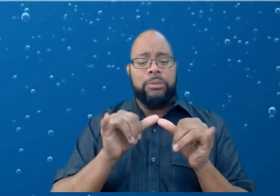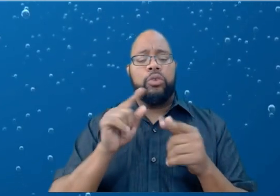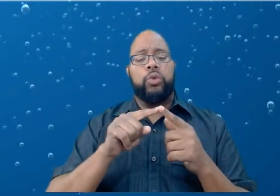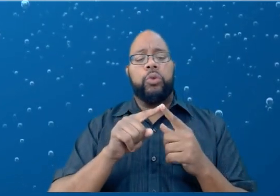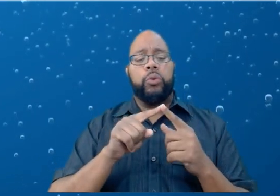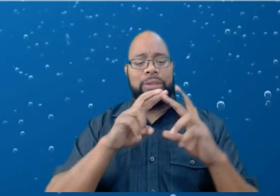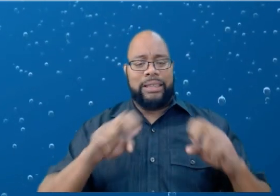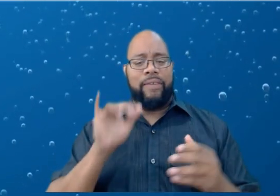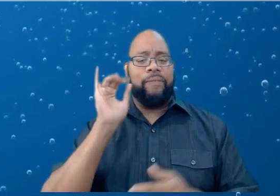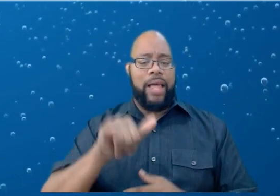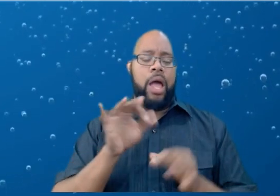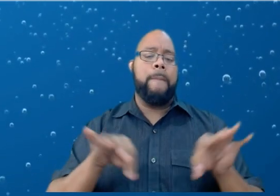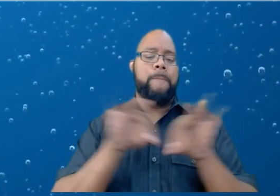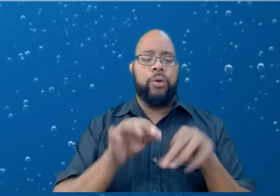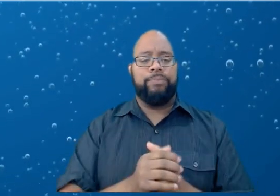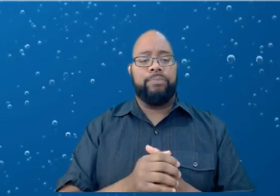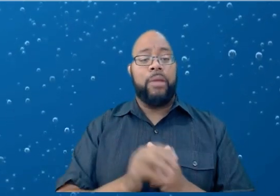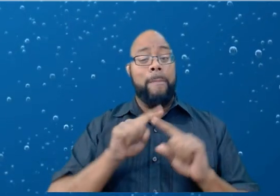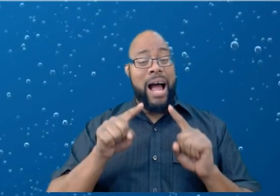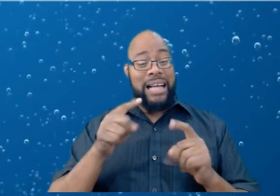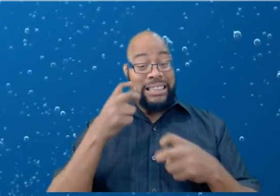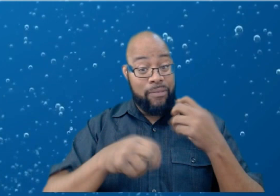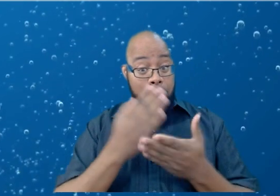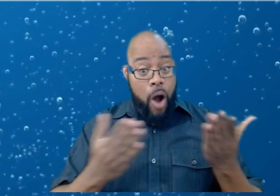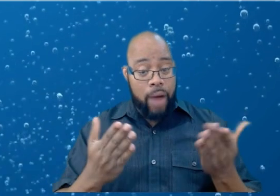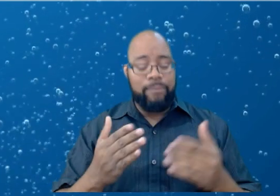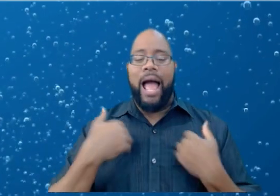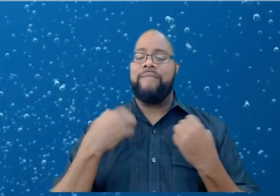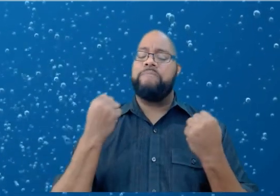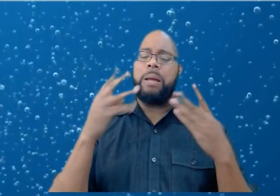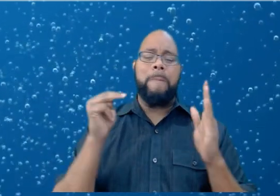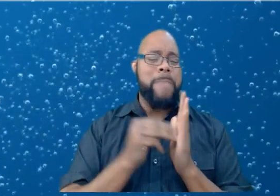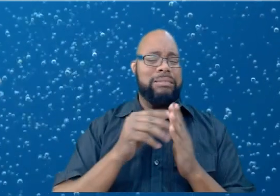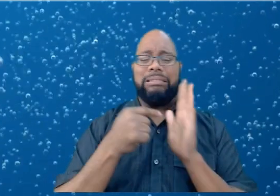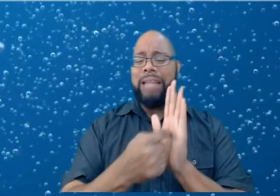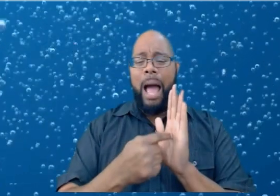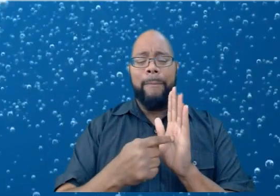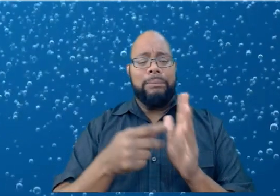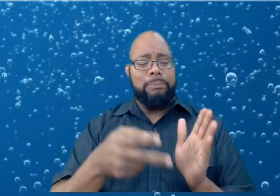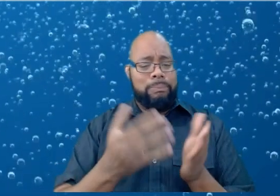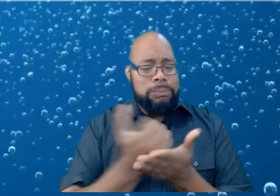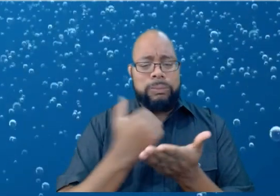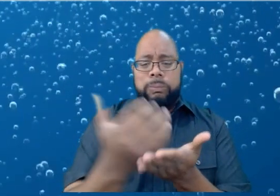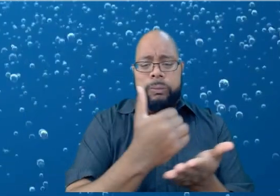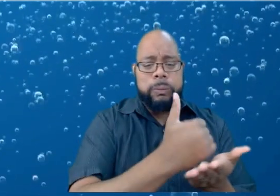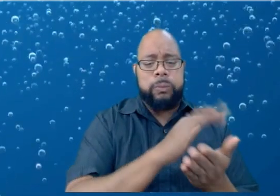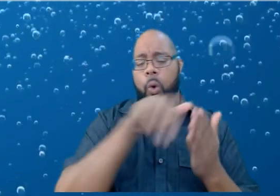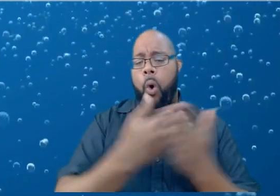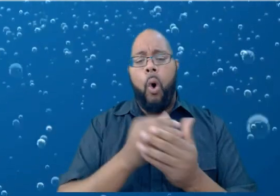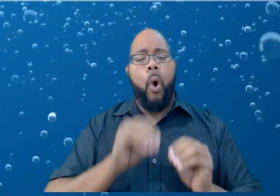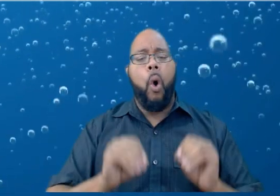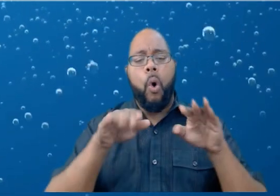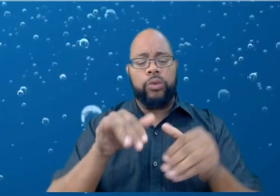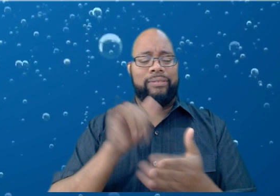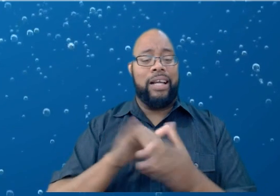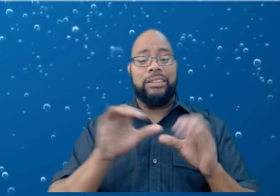accurate measures in order to assess their importance. The tricky part is that literally there are millions of samples that are being collected throughout